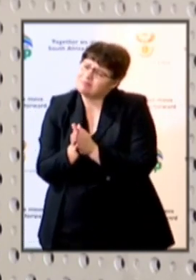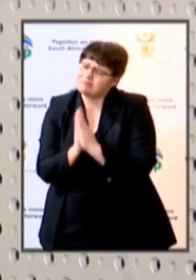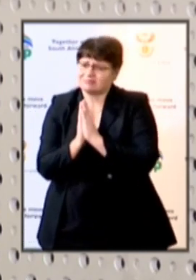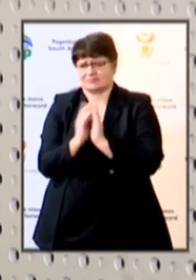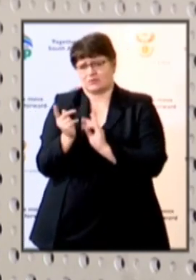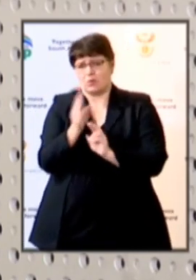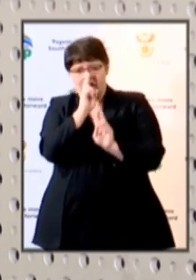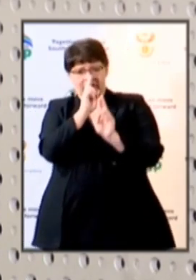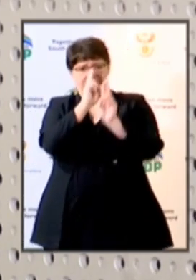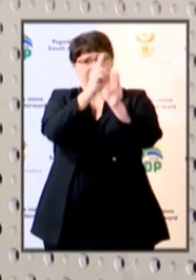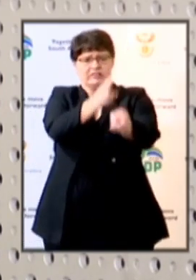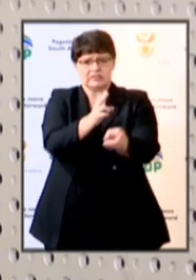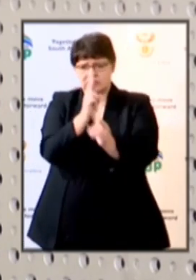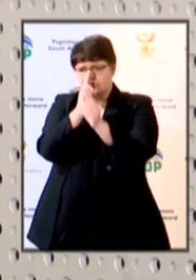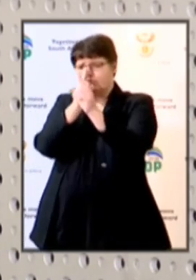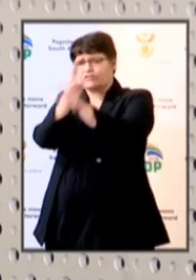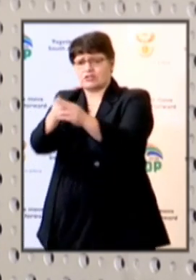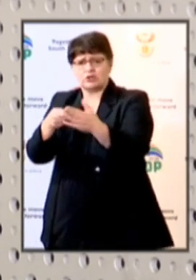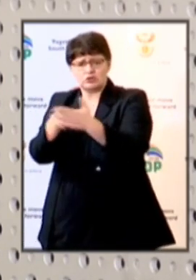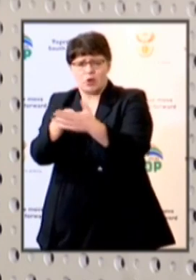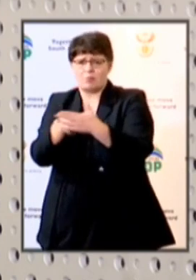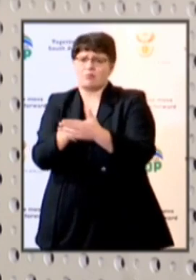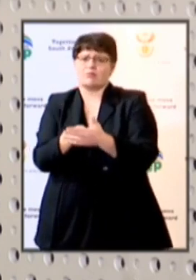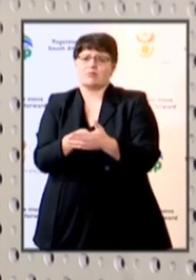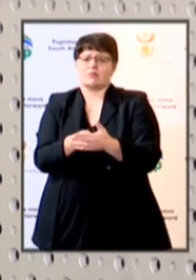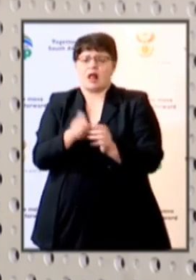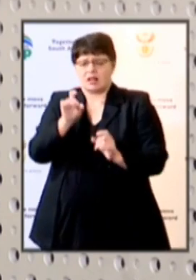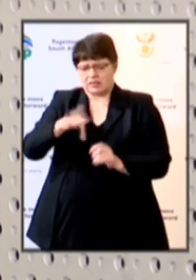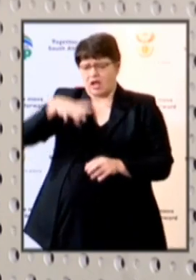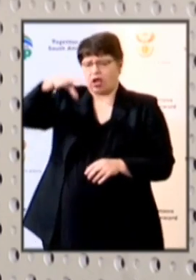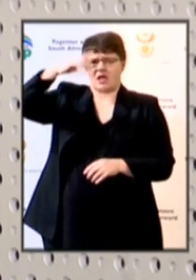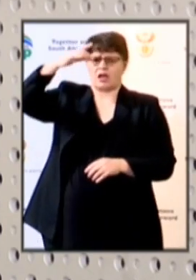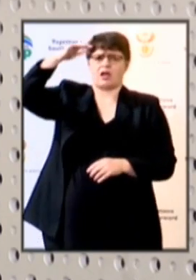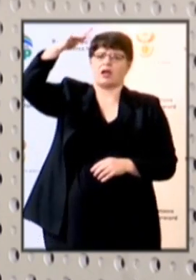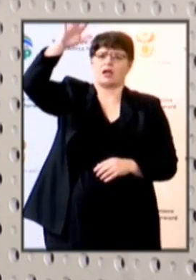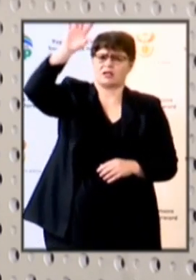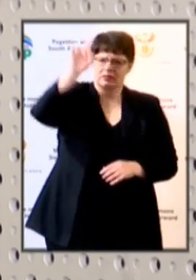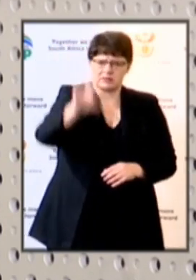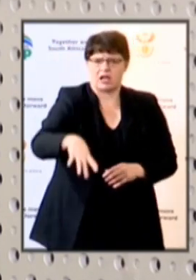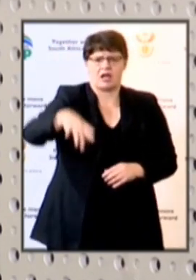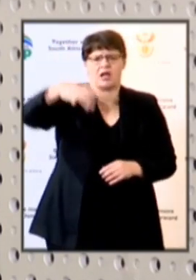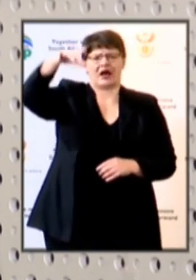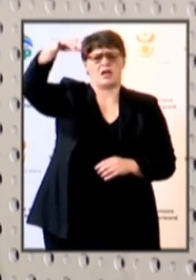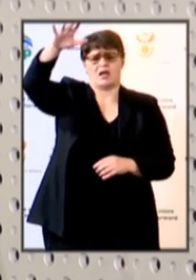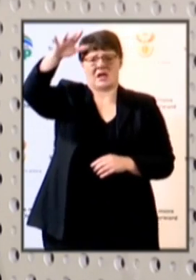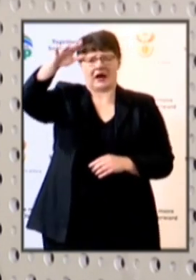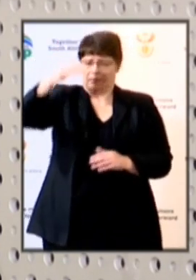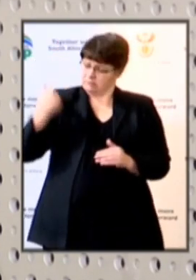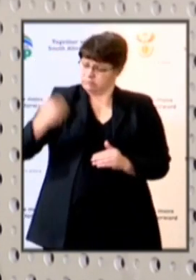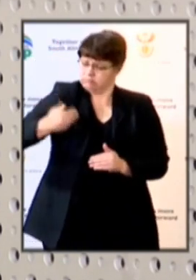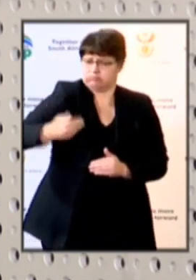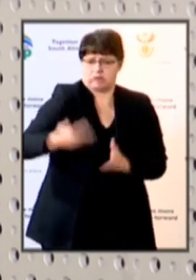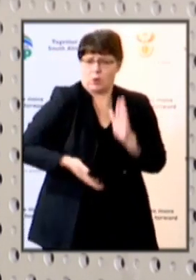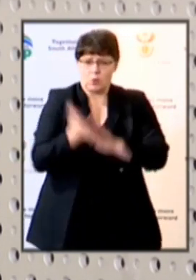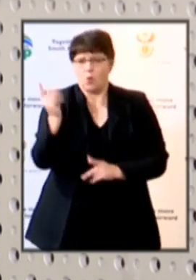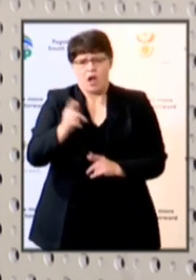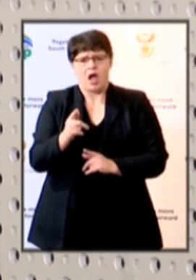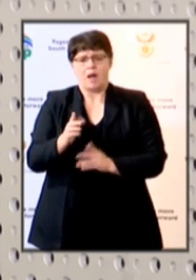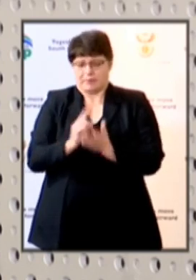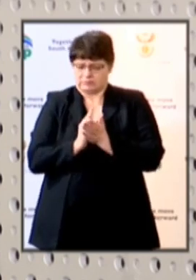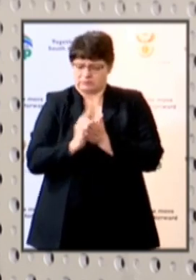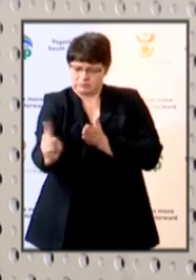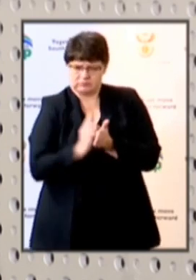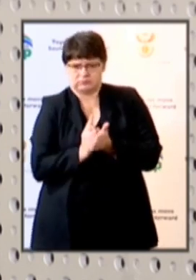that visits to the shops be as infrequent as possible, only go when it's really necessary, and keep it as short as